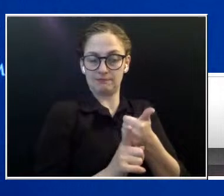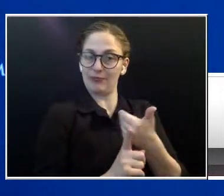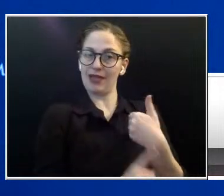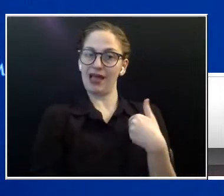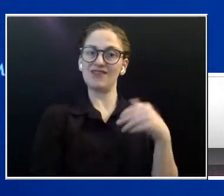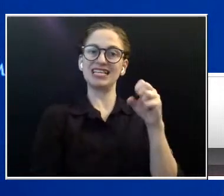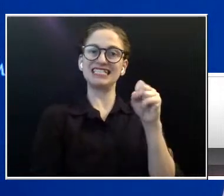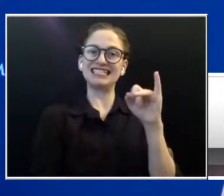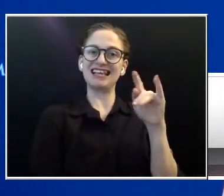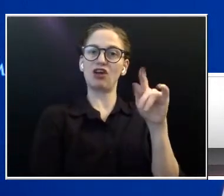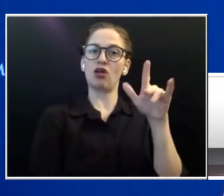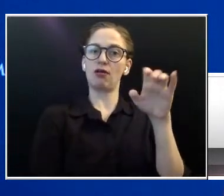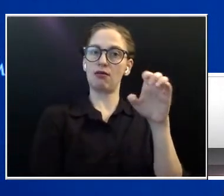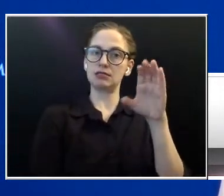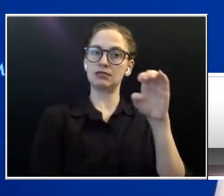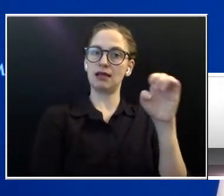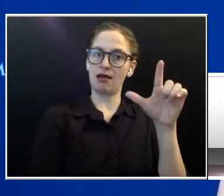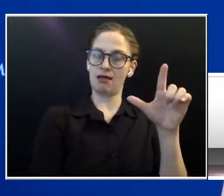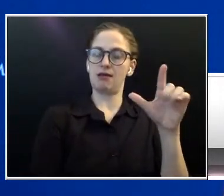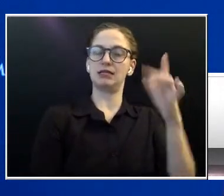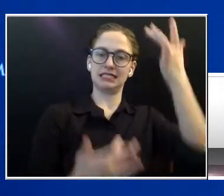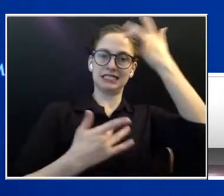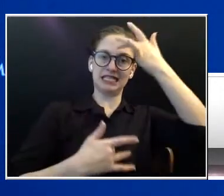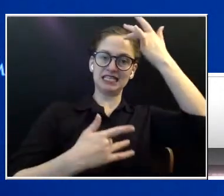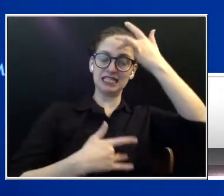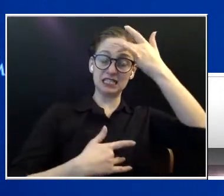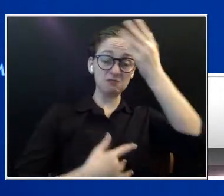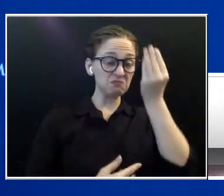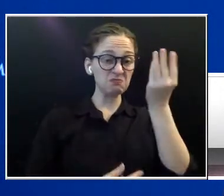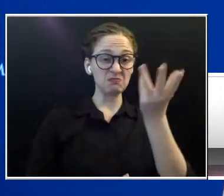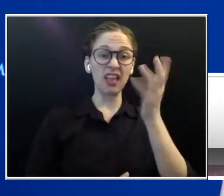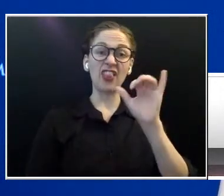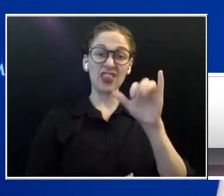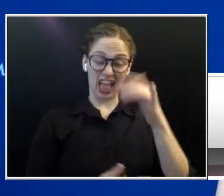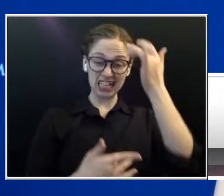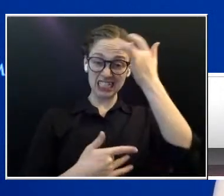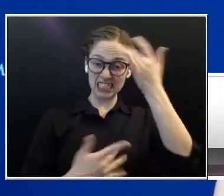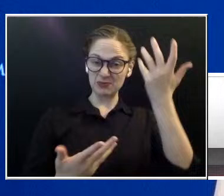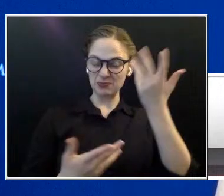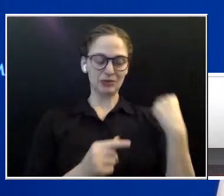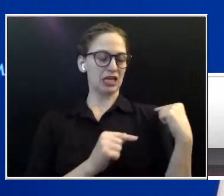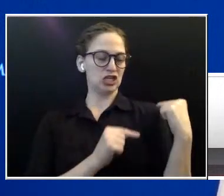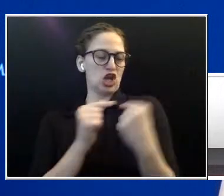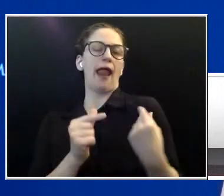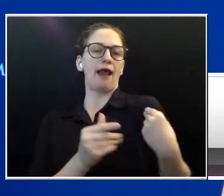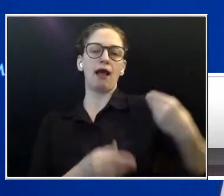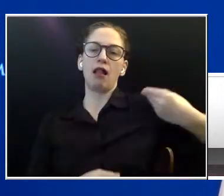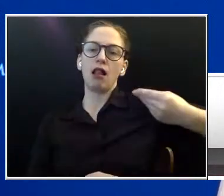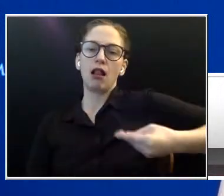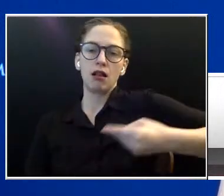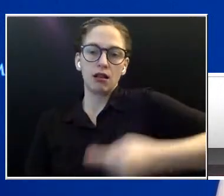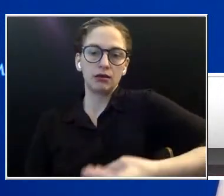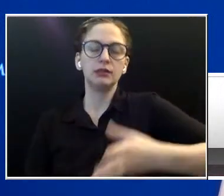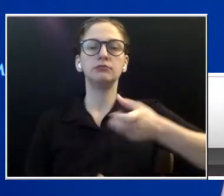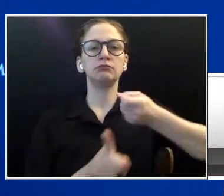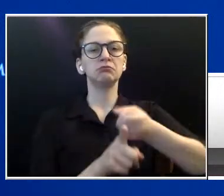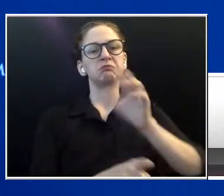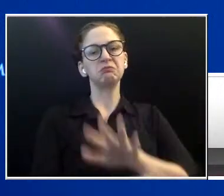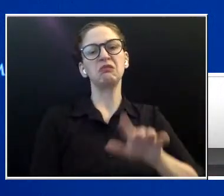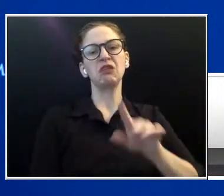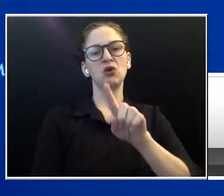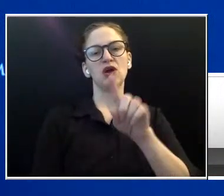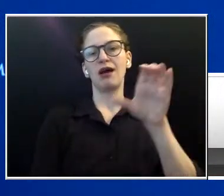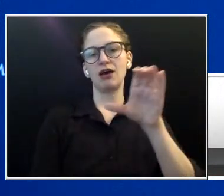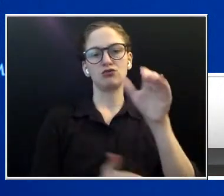disease is a genetic inherited disorder. It affects about 100,000 people in the United States,